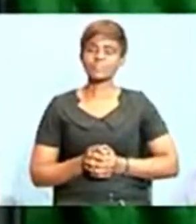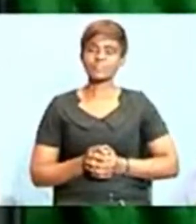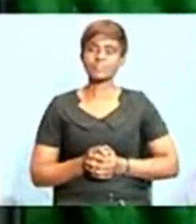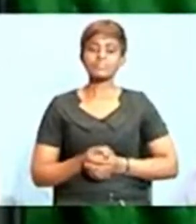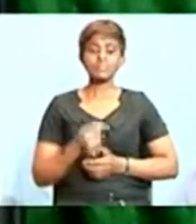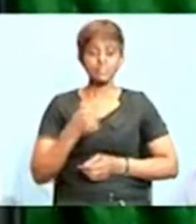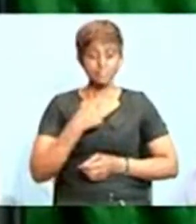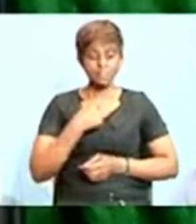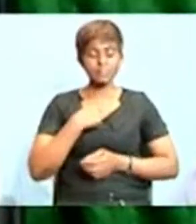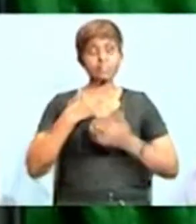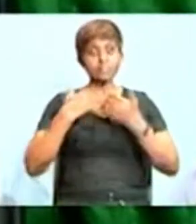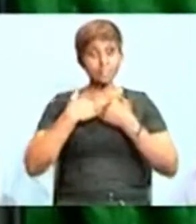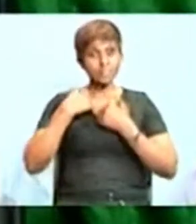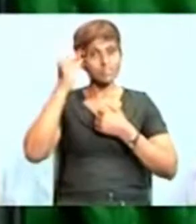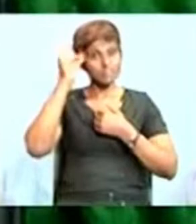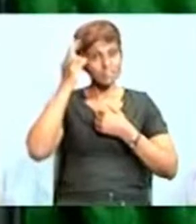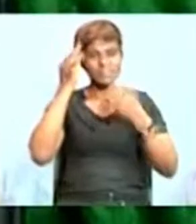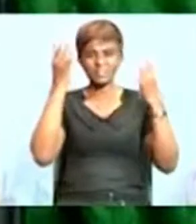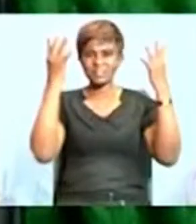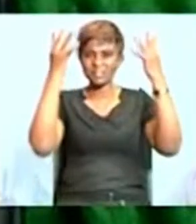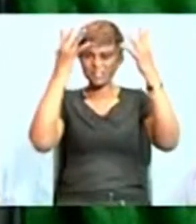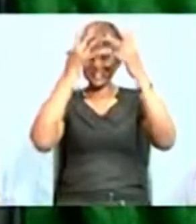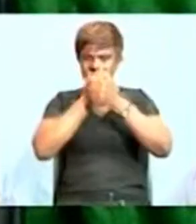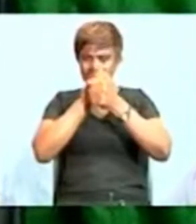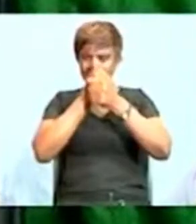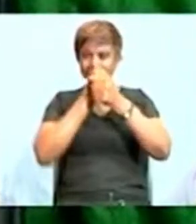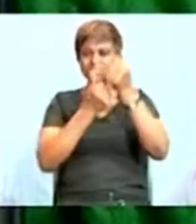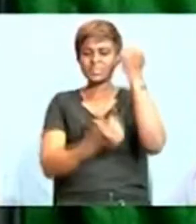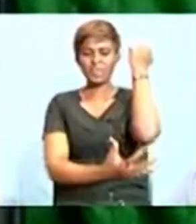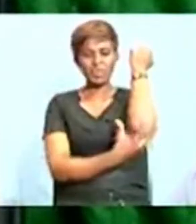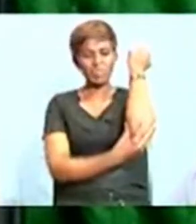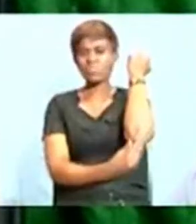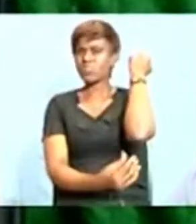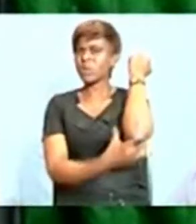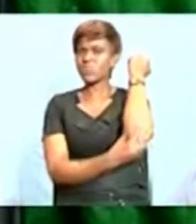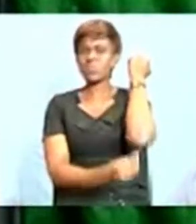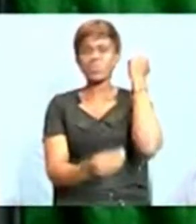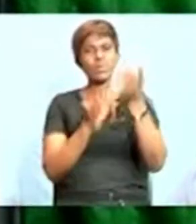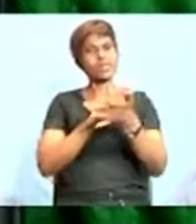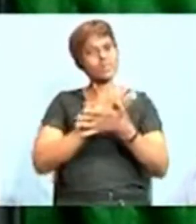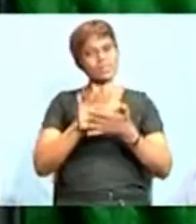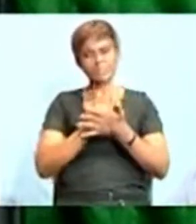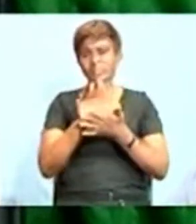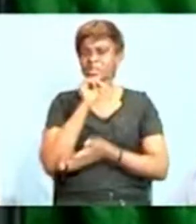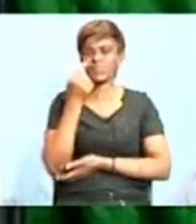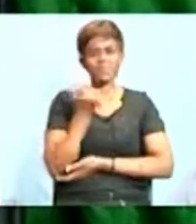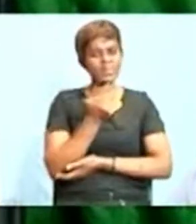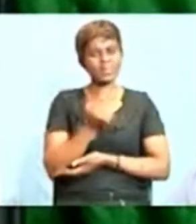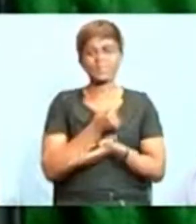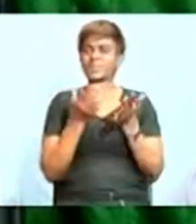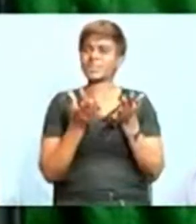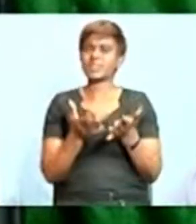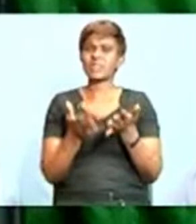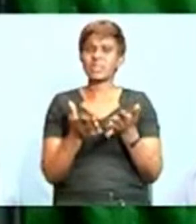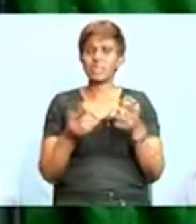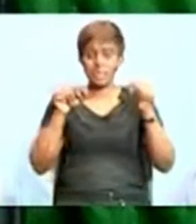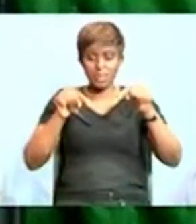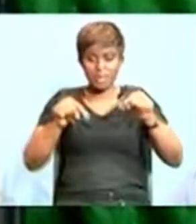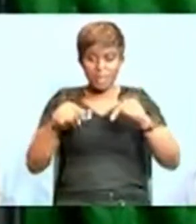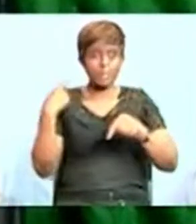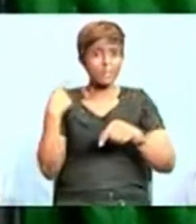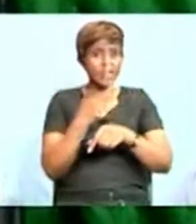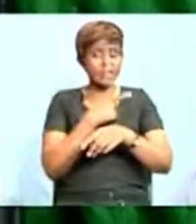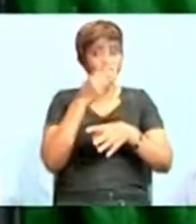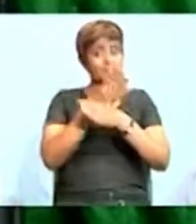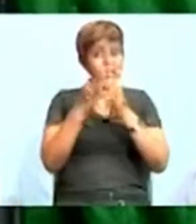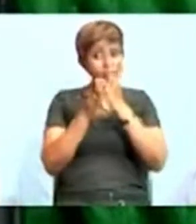I have noted with the sadness the poor state of cleanliness, not only here at the main Parliament building,